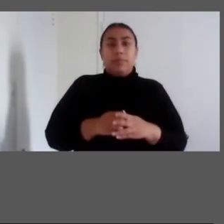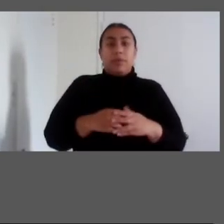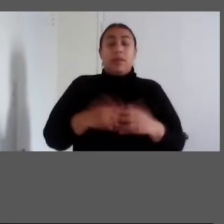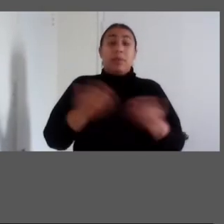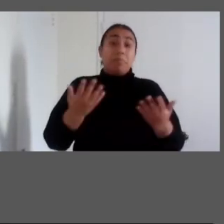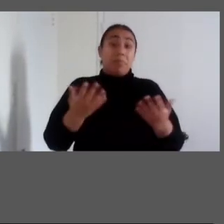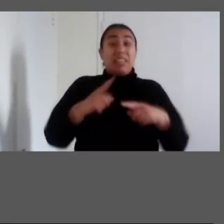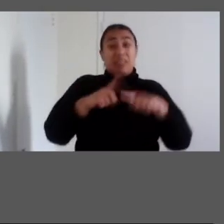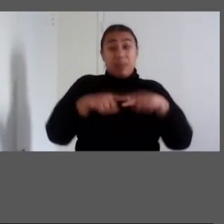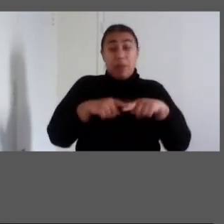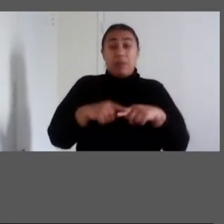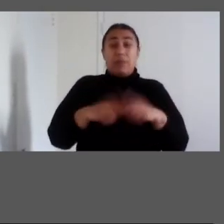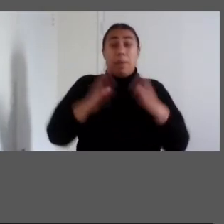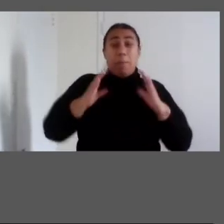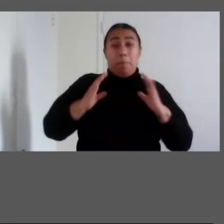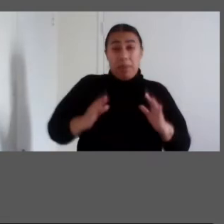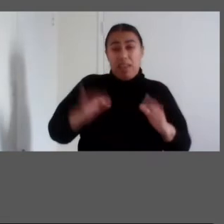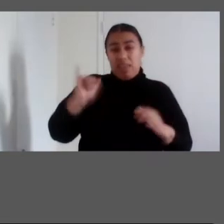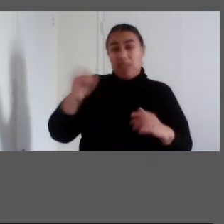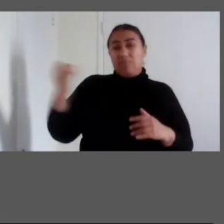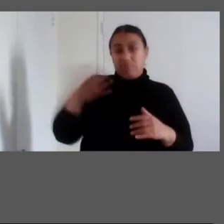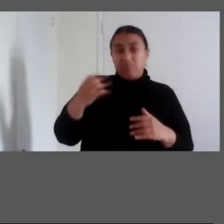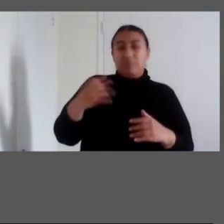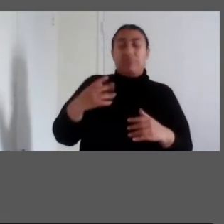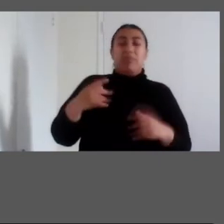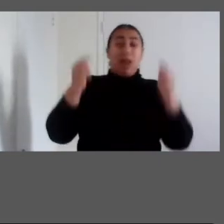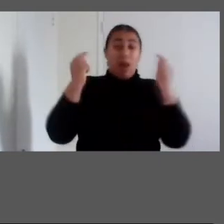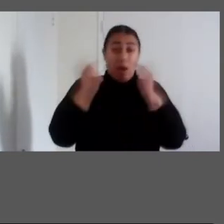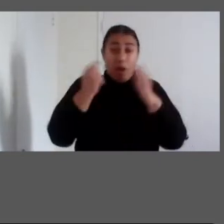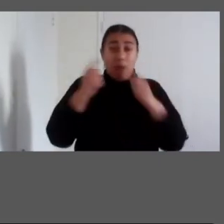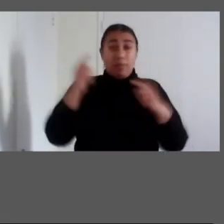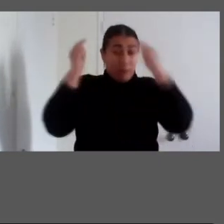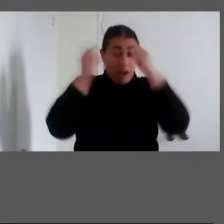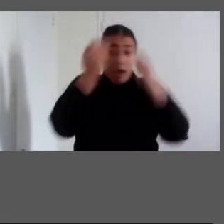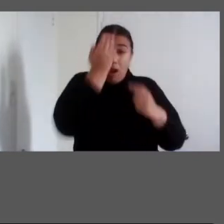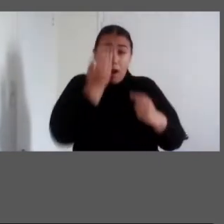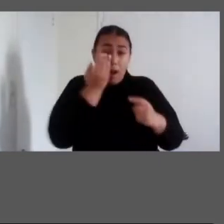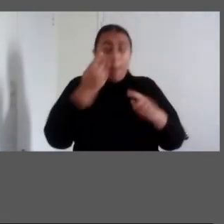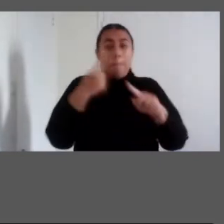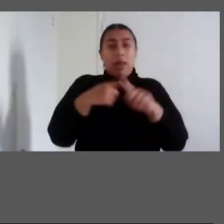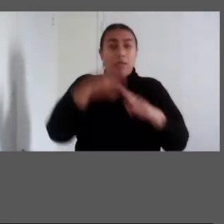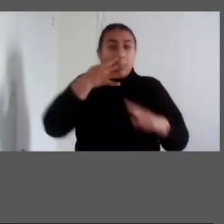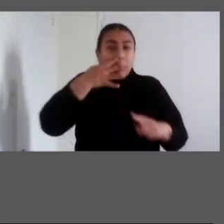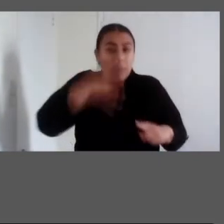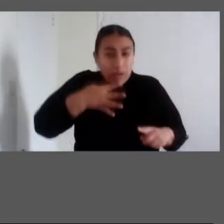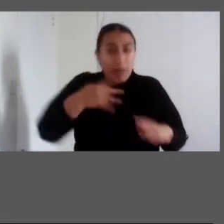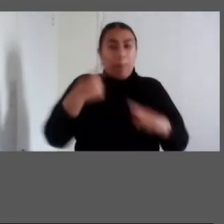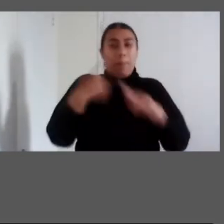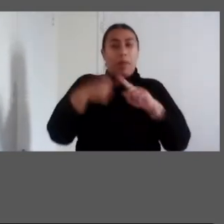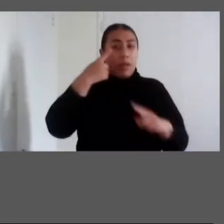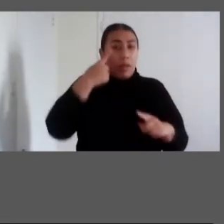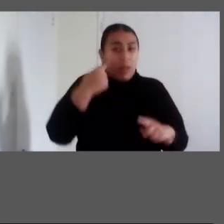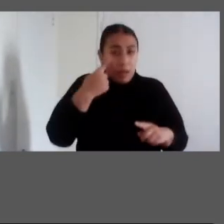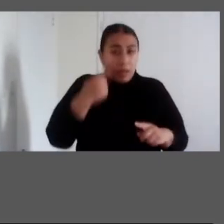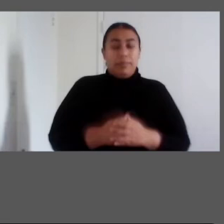side, ipsilateral to the eye pain. And sometimes patients even report lacrimation, which is just a fancy way of saying tears